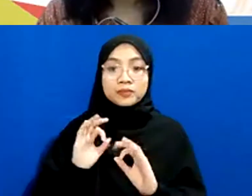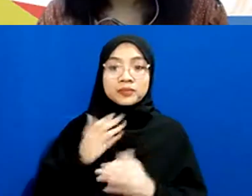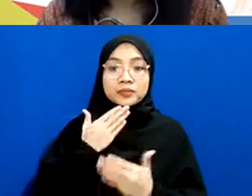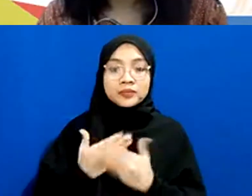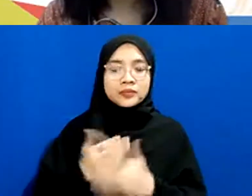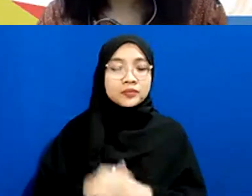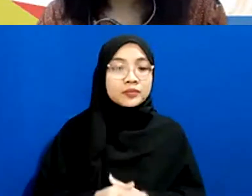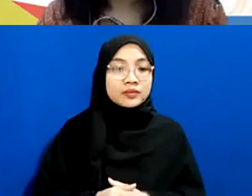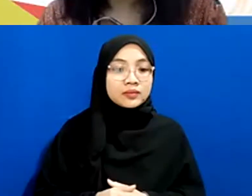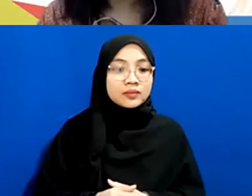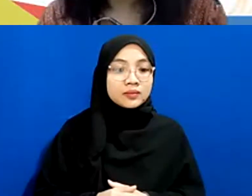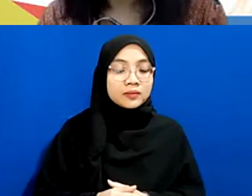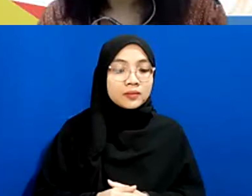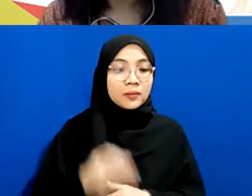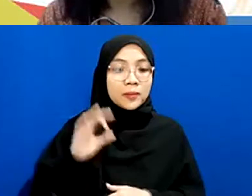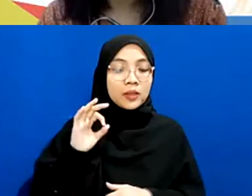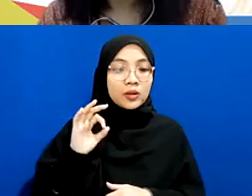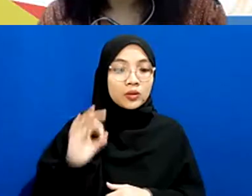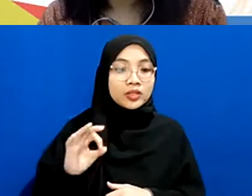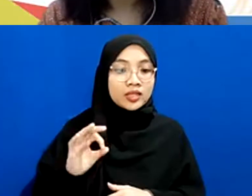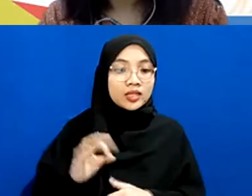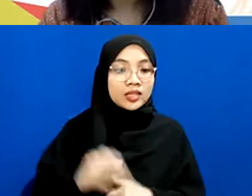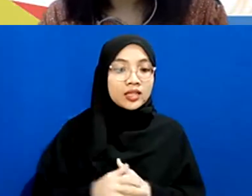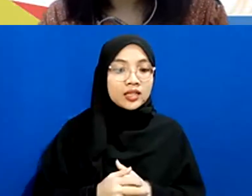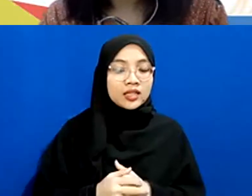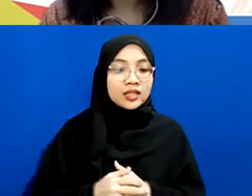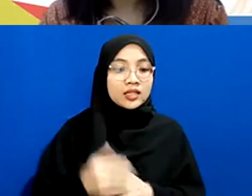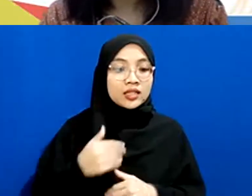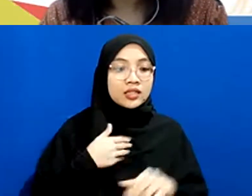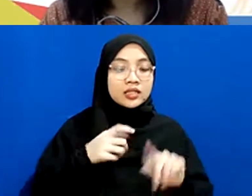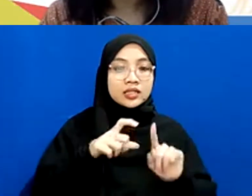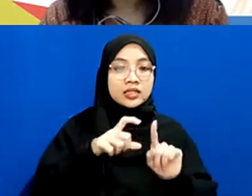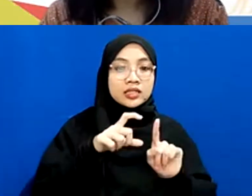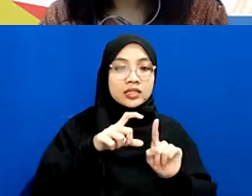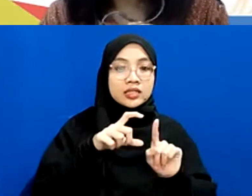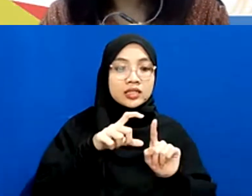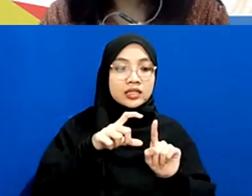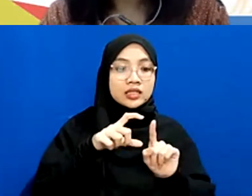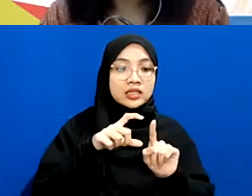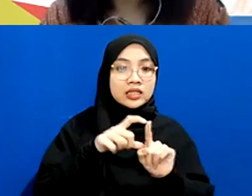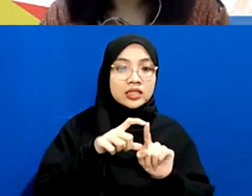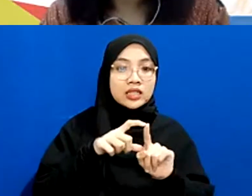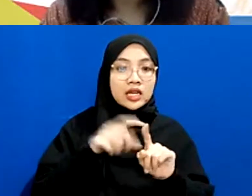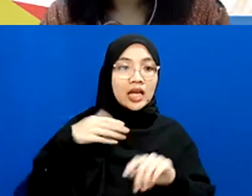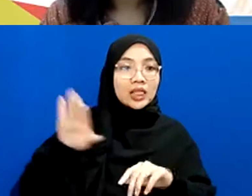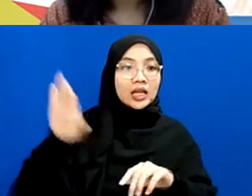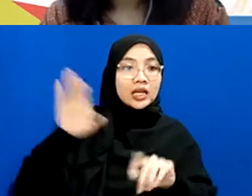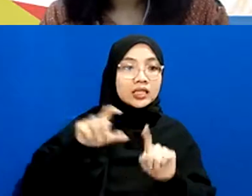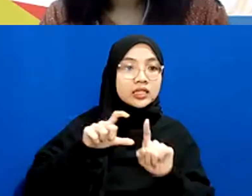Dewi Kisti and I saw Diana Belaja also raised hand. So maybe Dewi Kisti